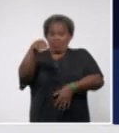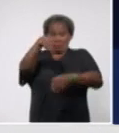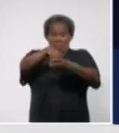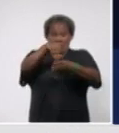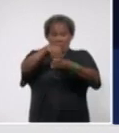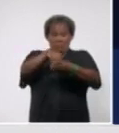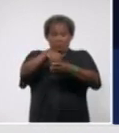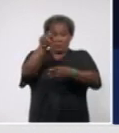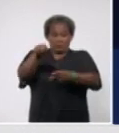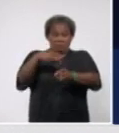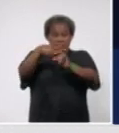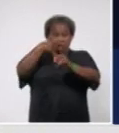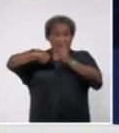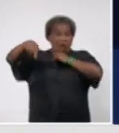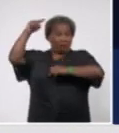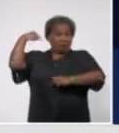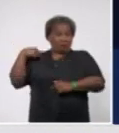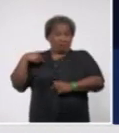Cuba.